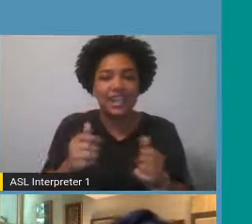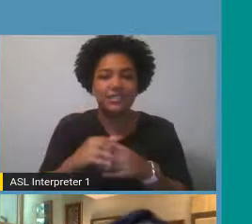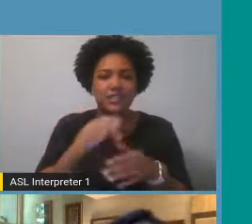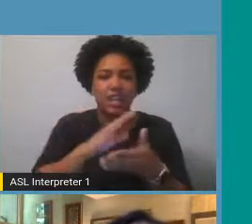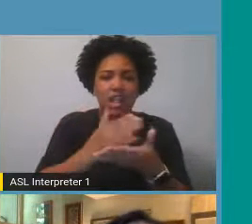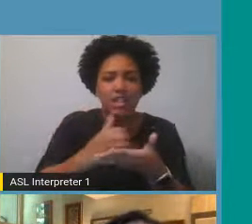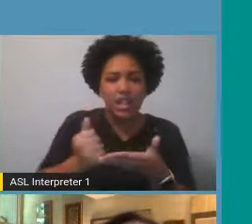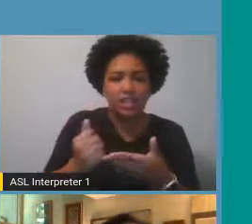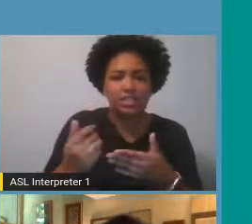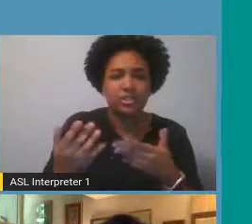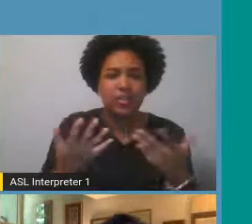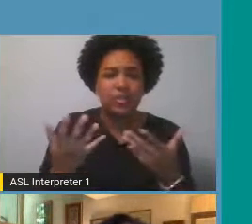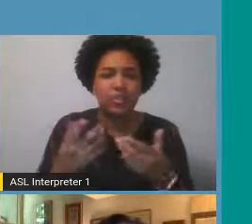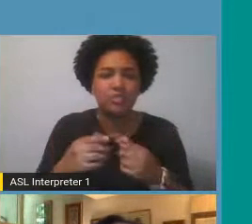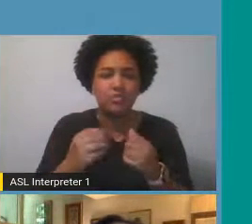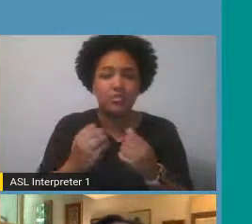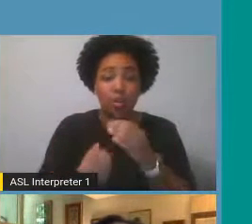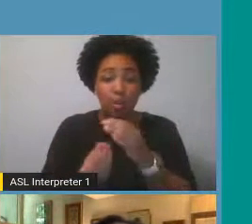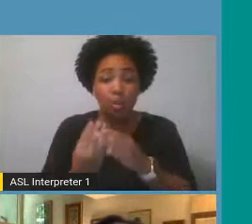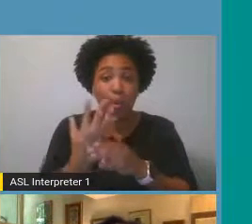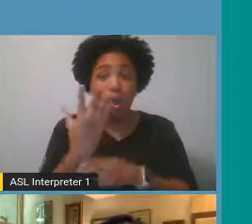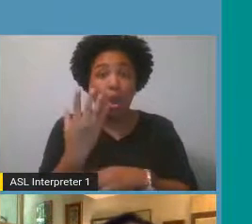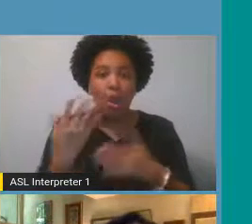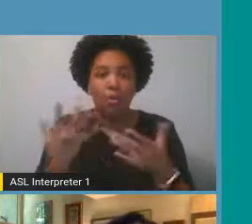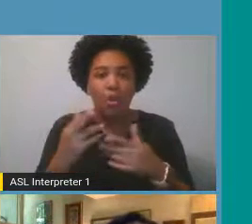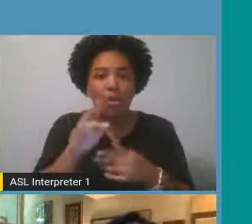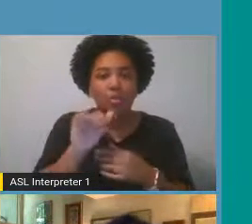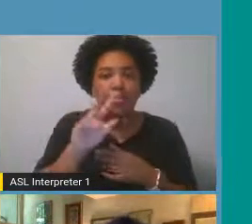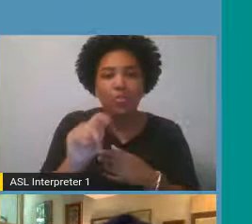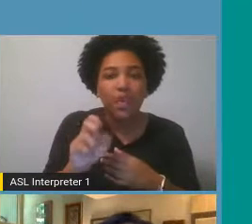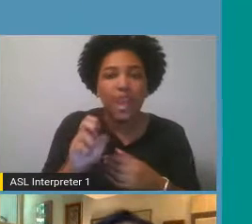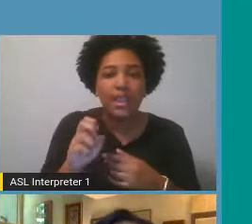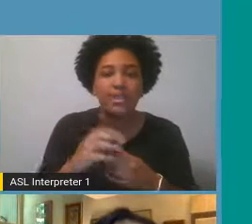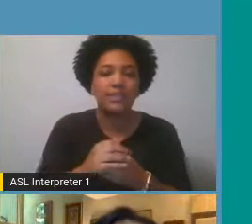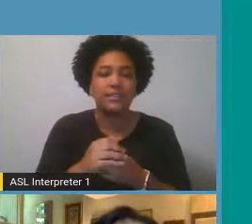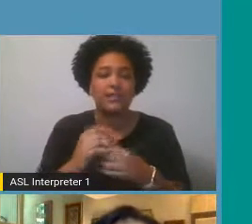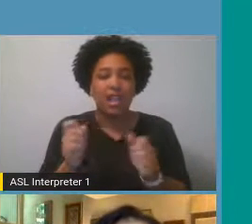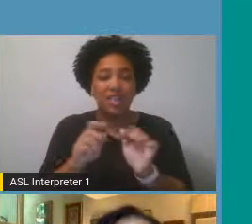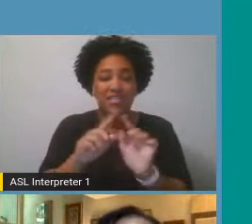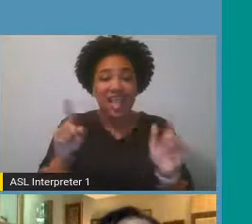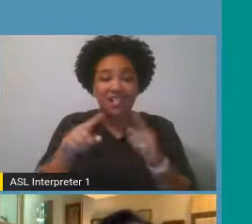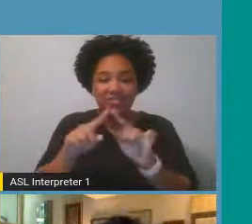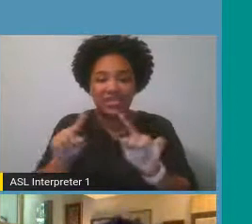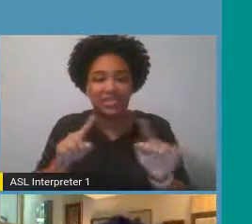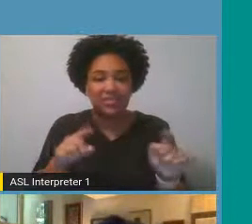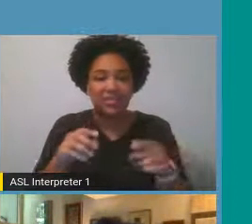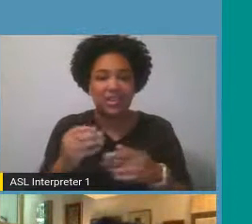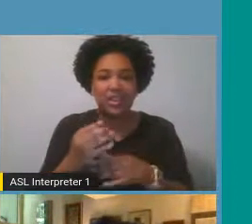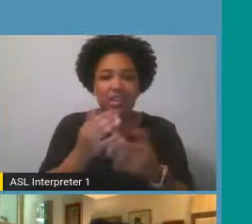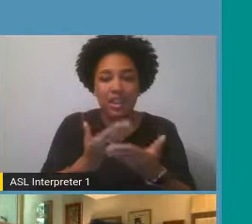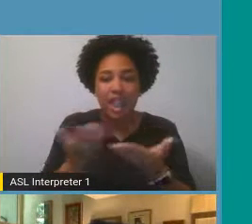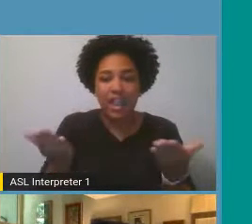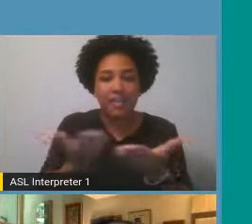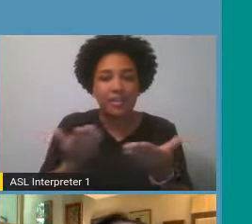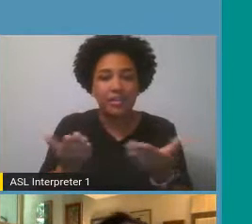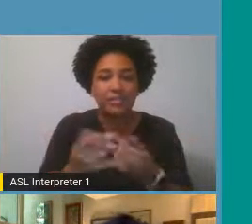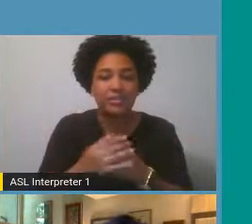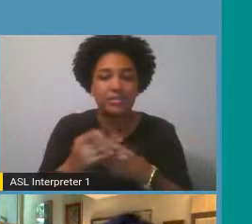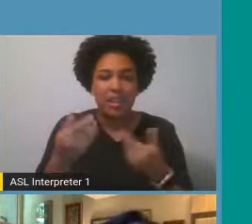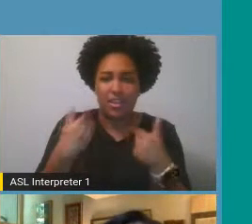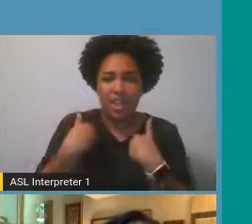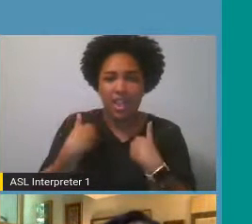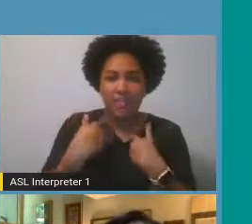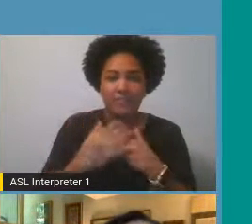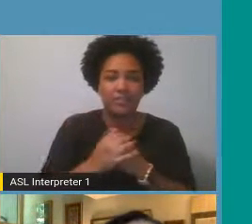at what rate? What is the format of items and quantity that you are thinking about digitization? Again, what is your timeline? What